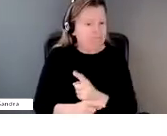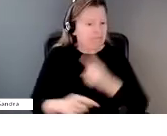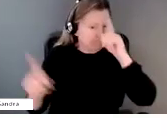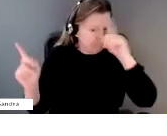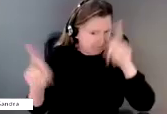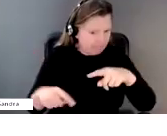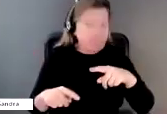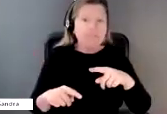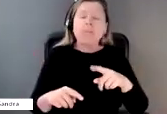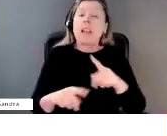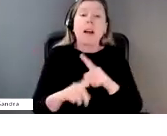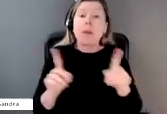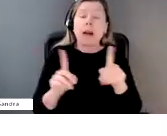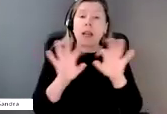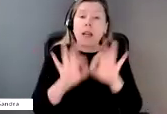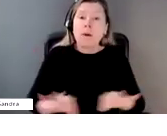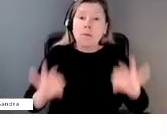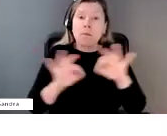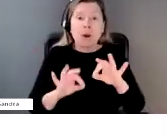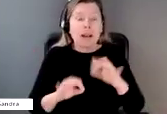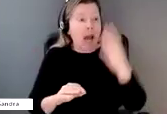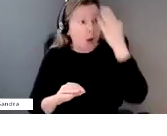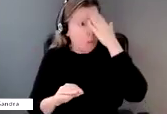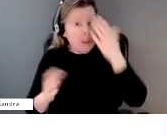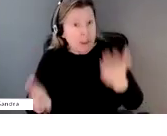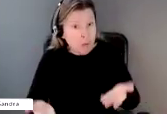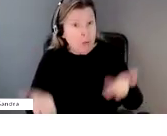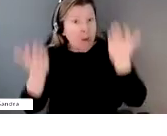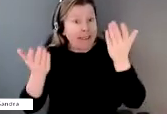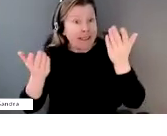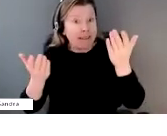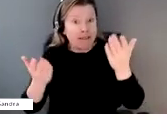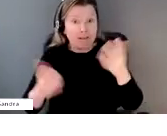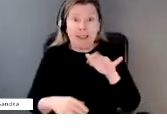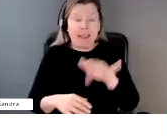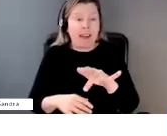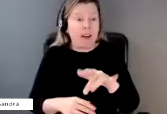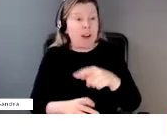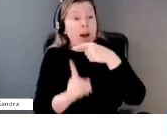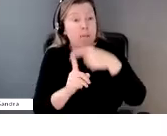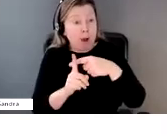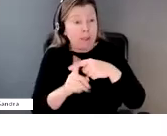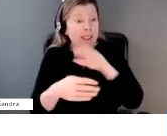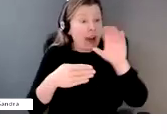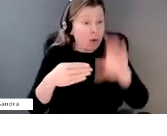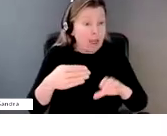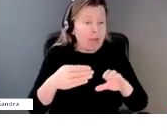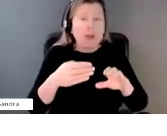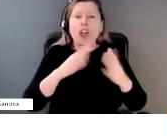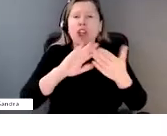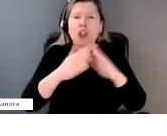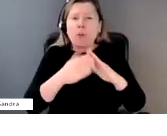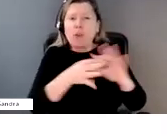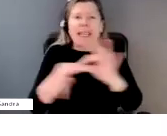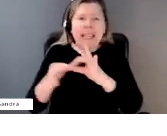also important that the awareness raising it happened. Also, a positive outcome was community engagement itself,